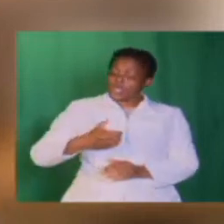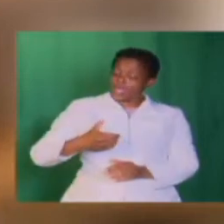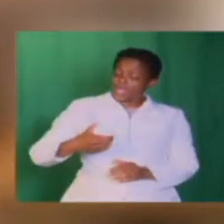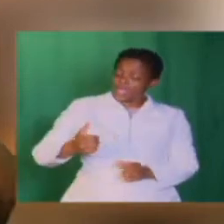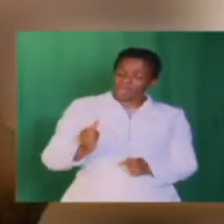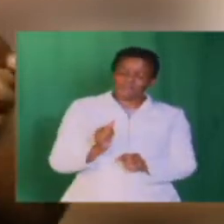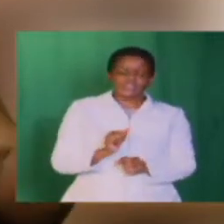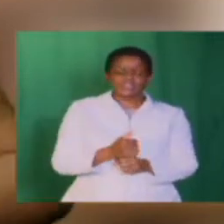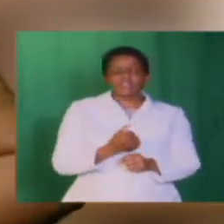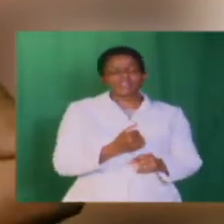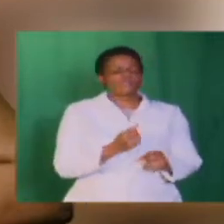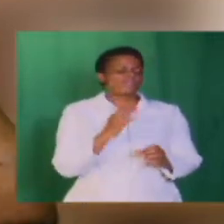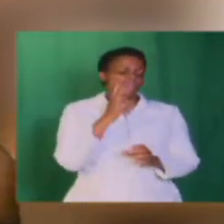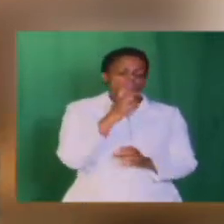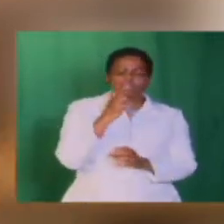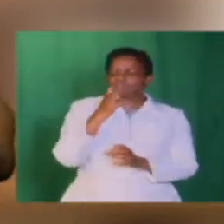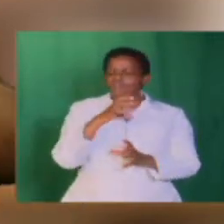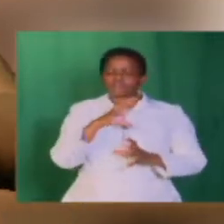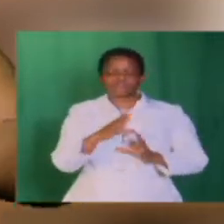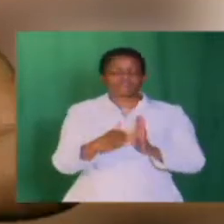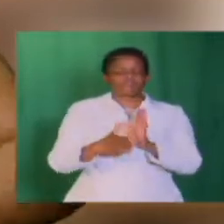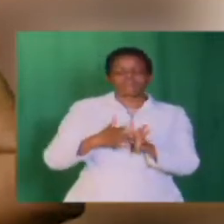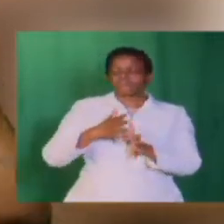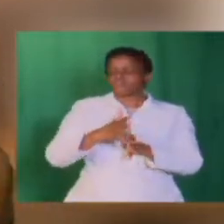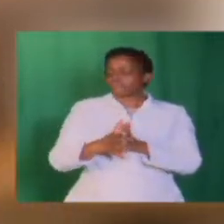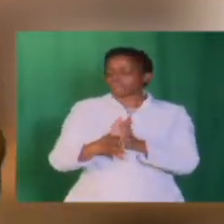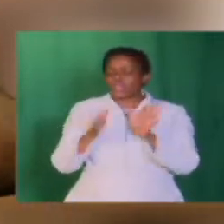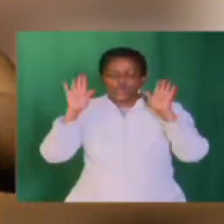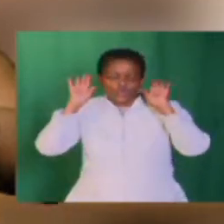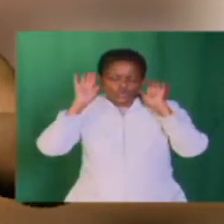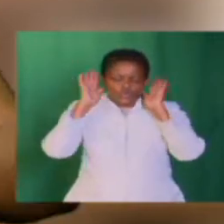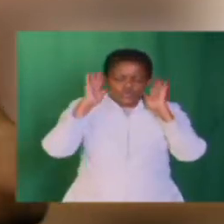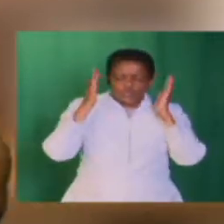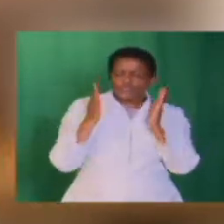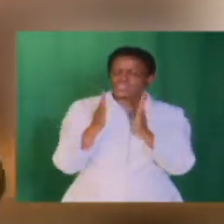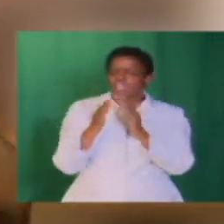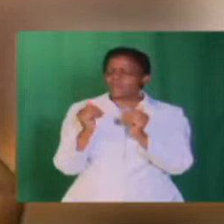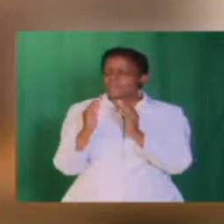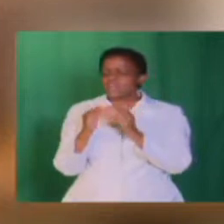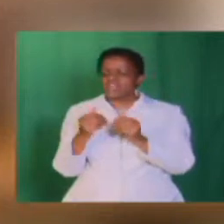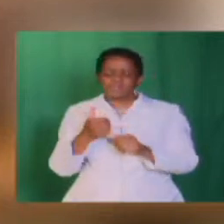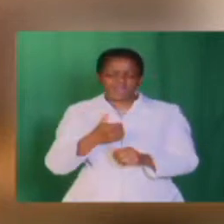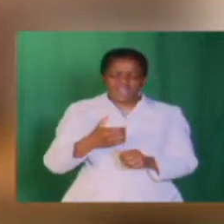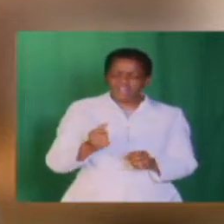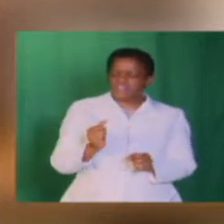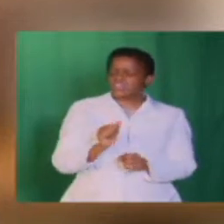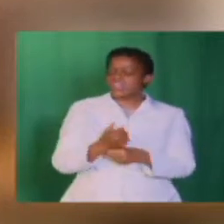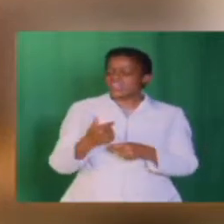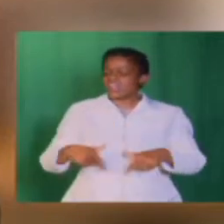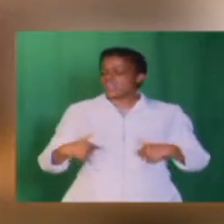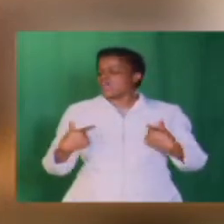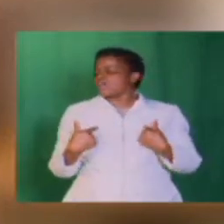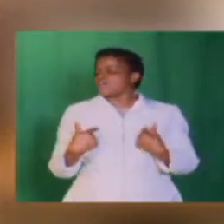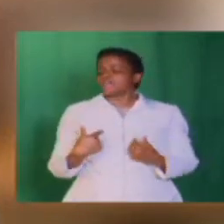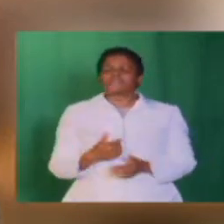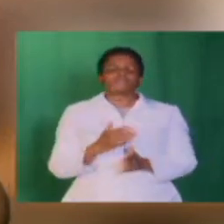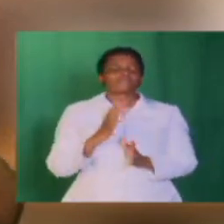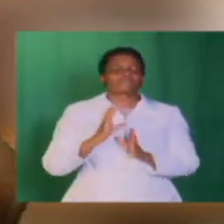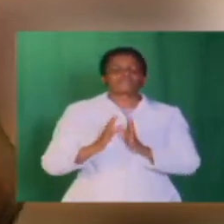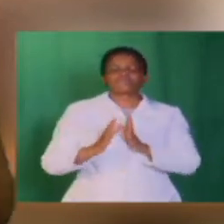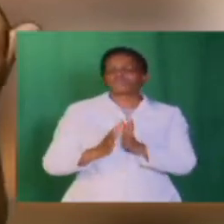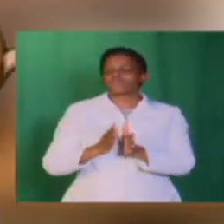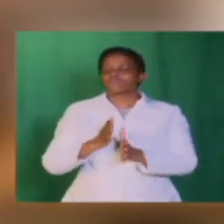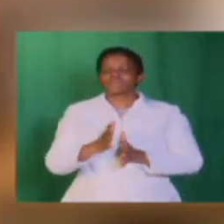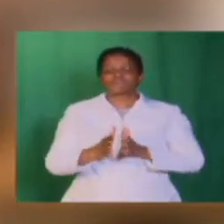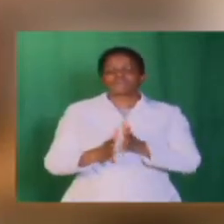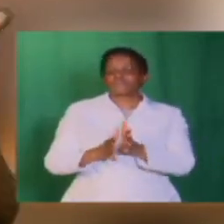are always speaking about news or about things that are happening in our daily lives. We are always trying to share that, oh,